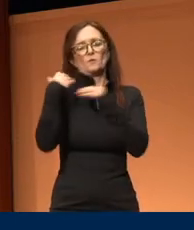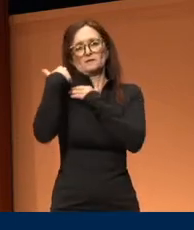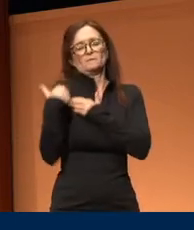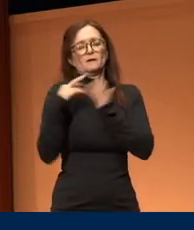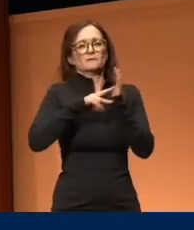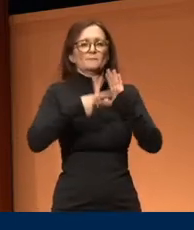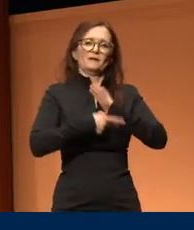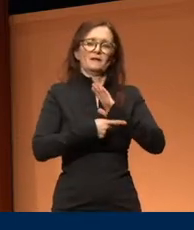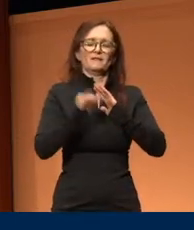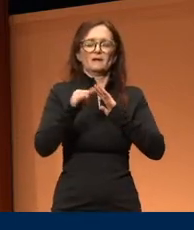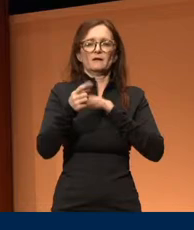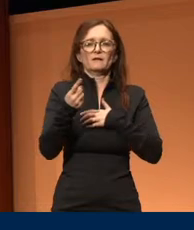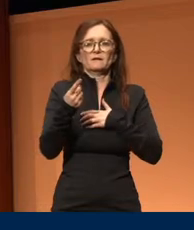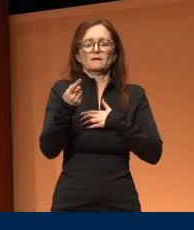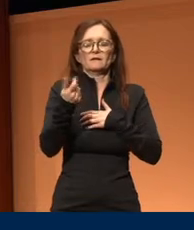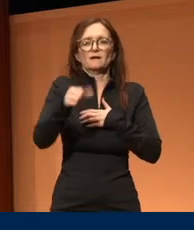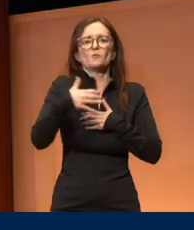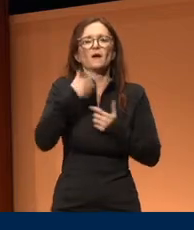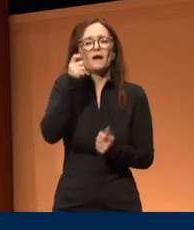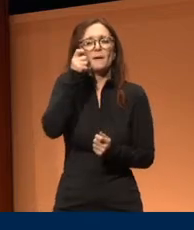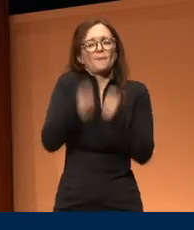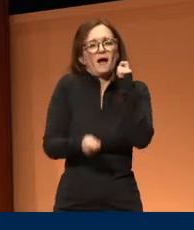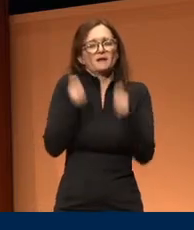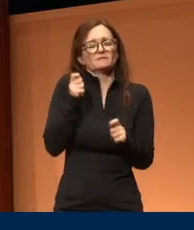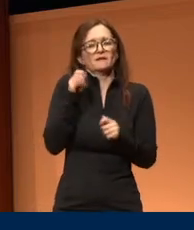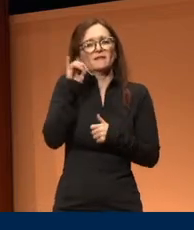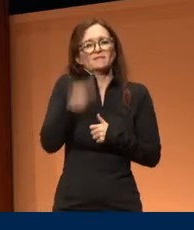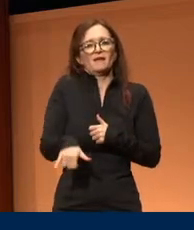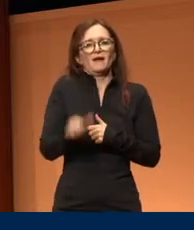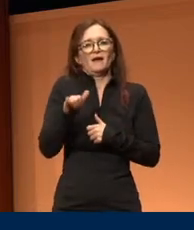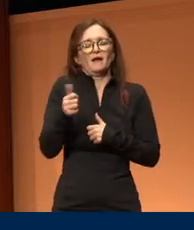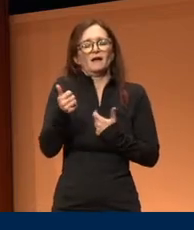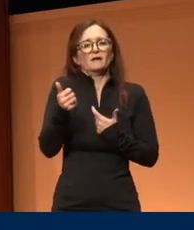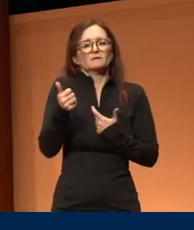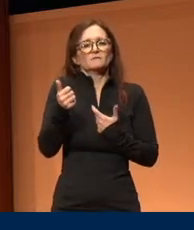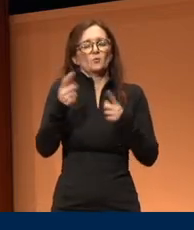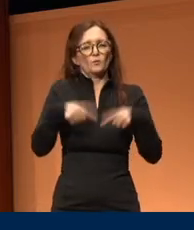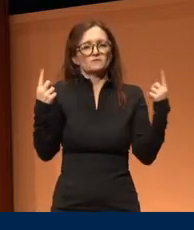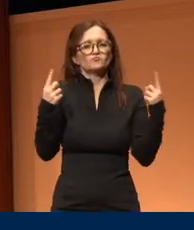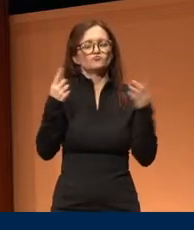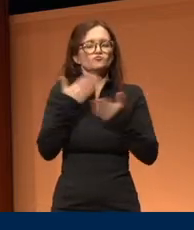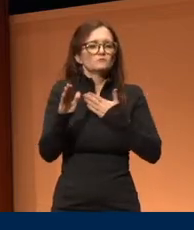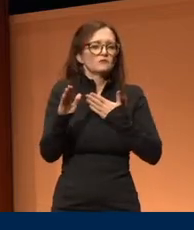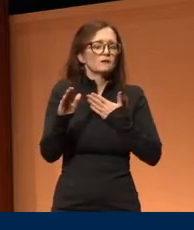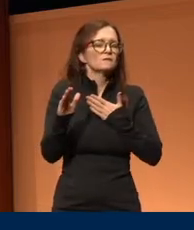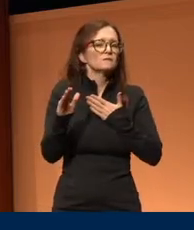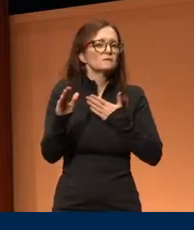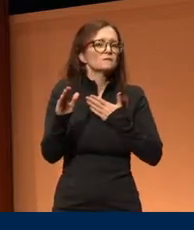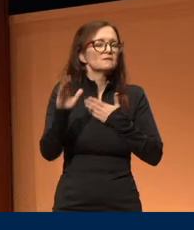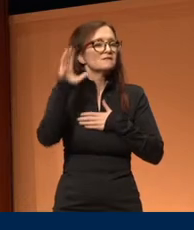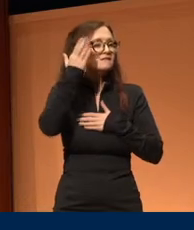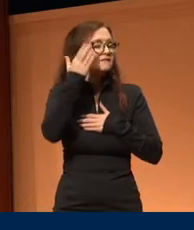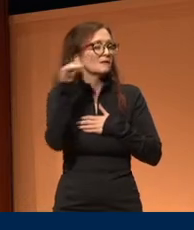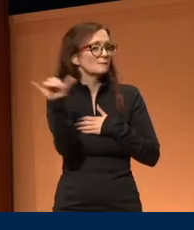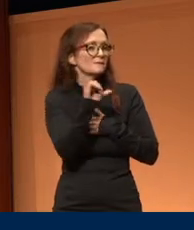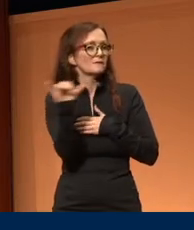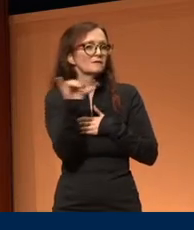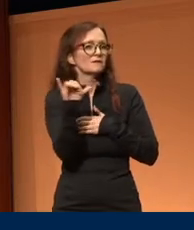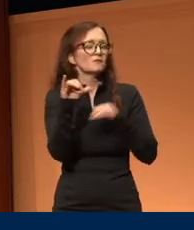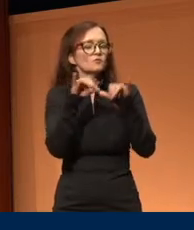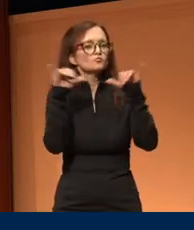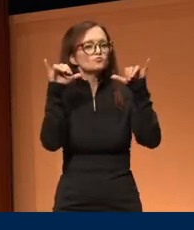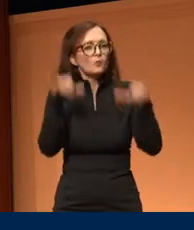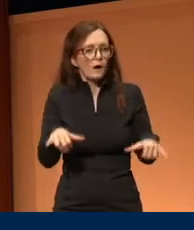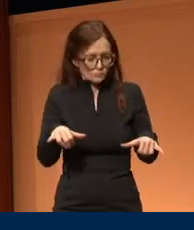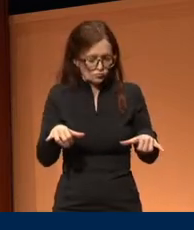wanted to sort of maybe modify that objection to say something like, it seems like the structures